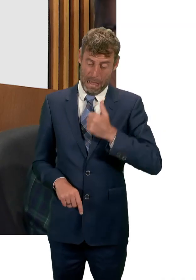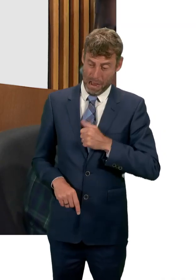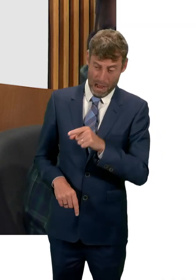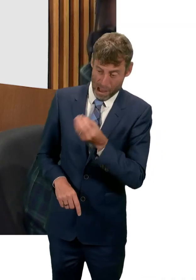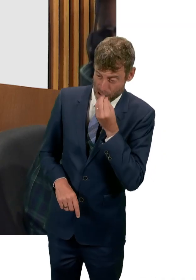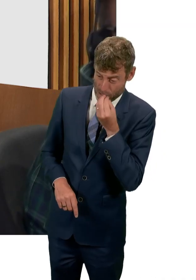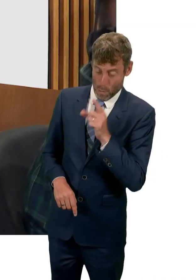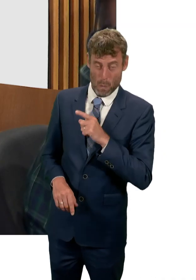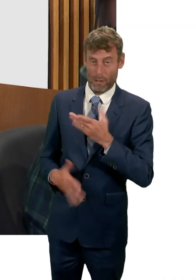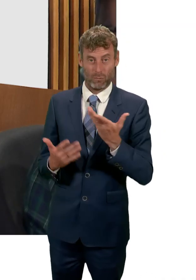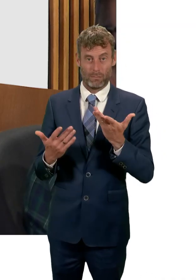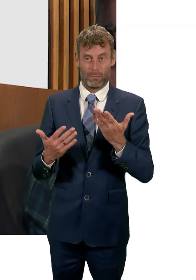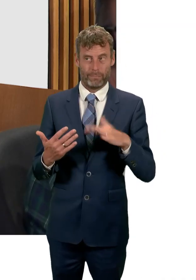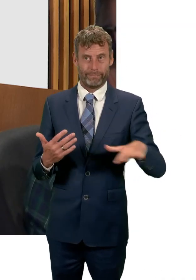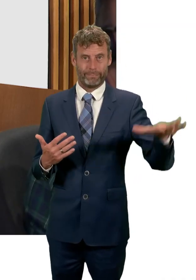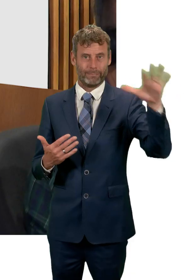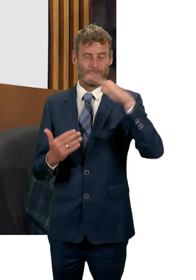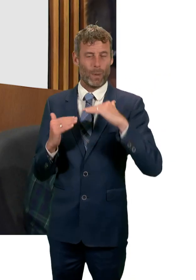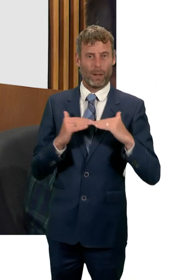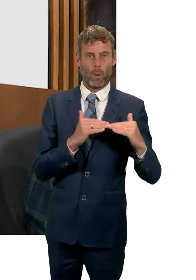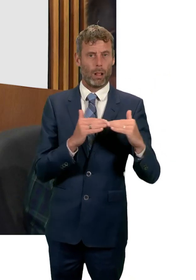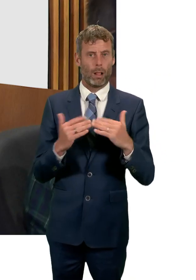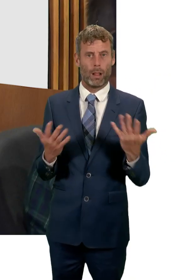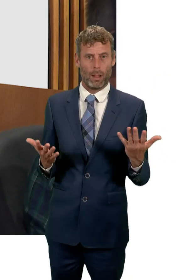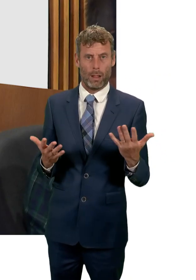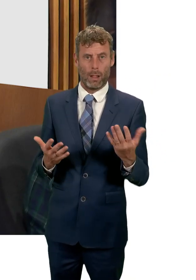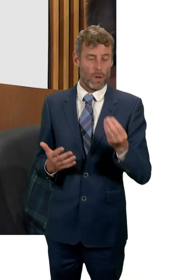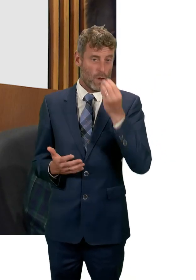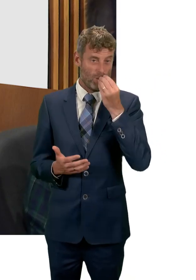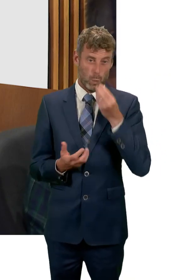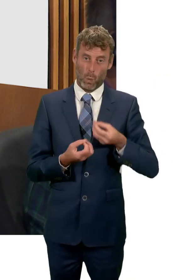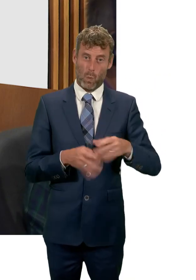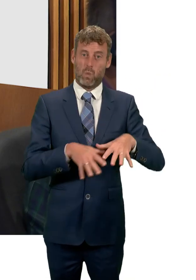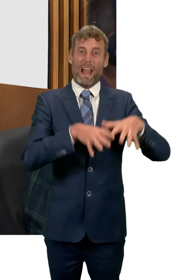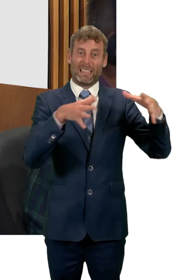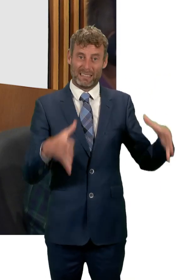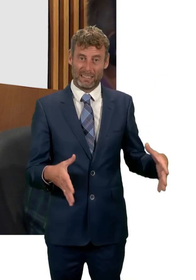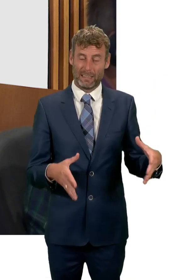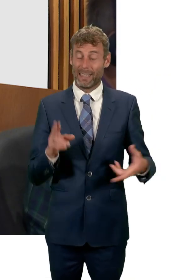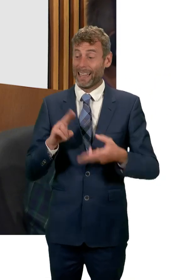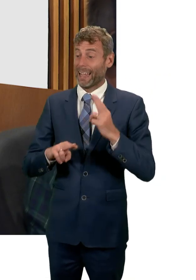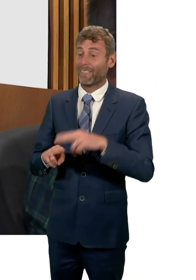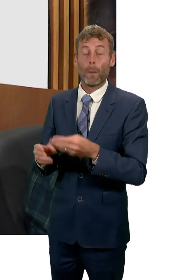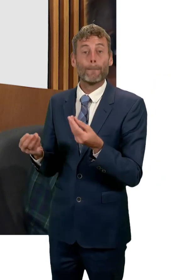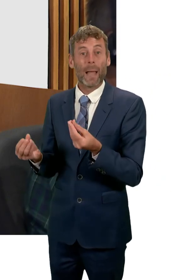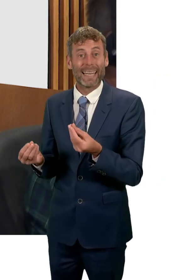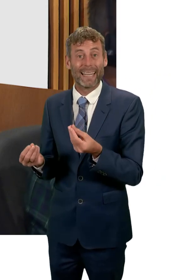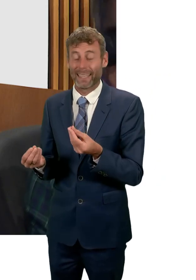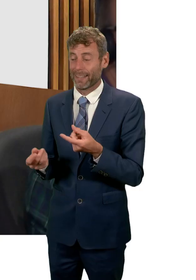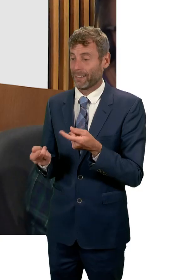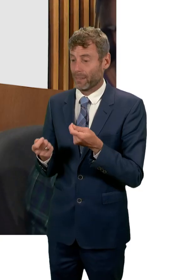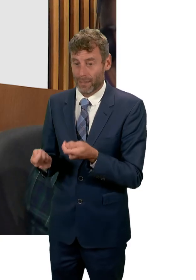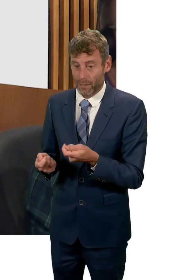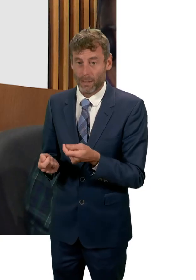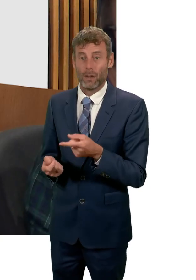you spoke a lot about food waste. And I think if you are worried about money and you don't have this cooking equipment, you're going to buy the food your children will